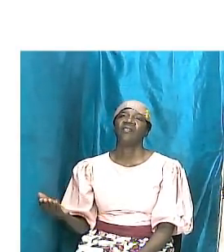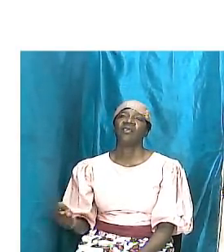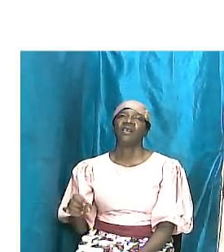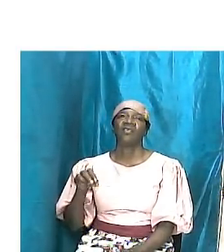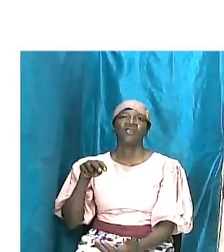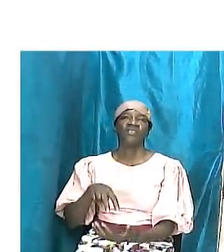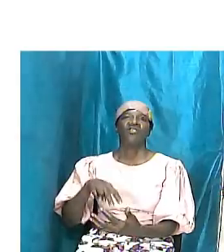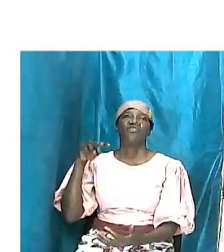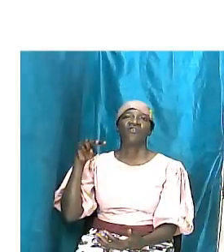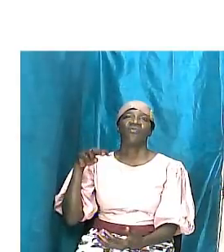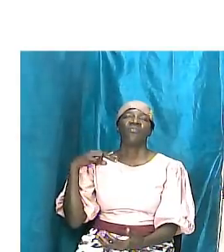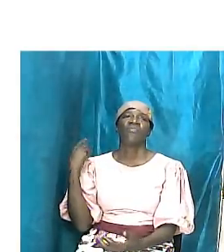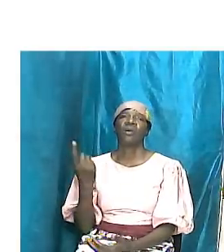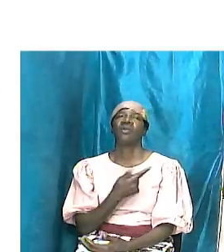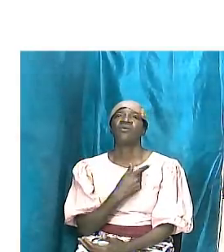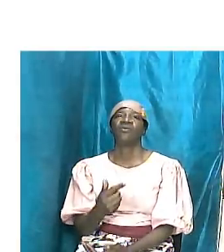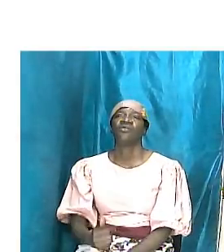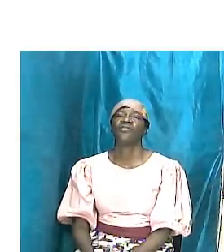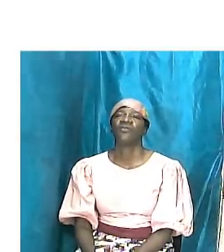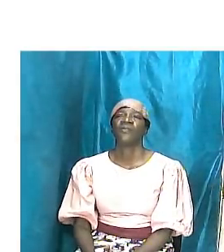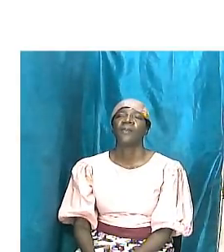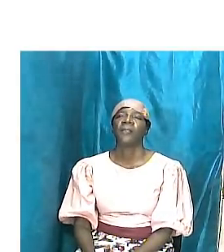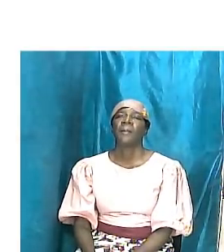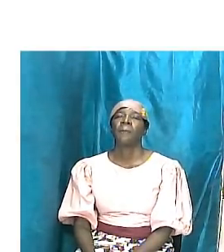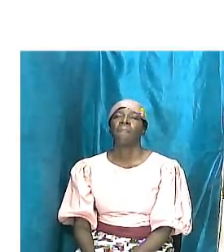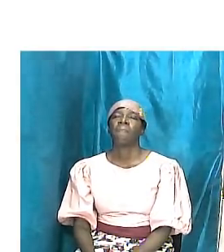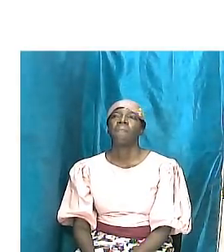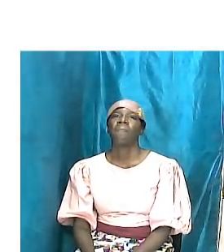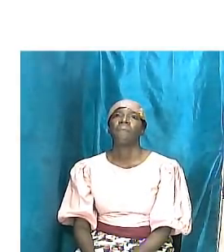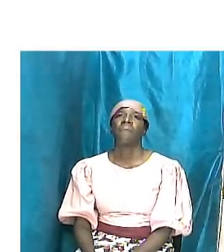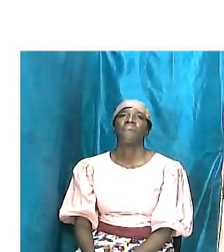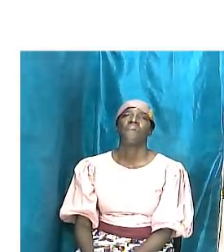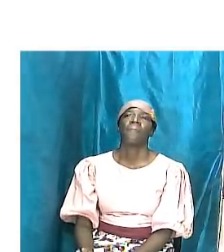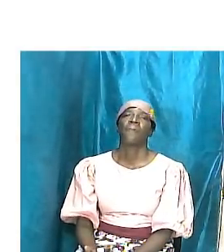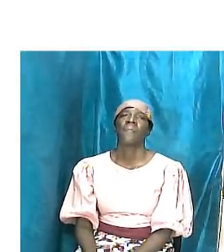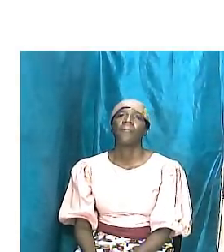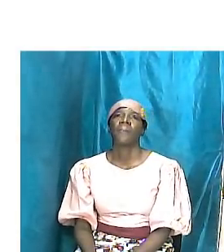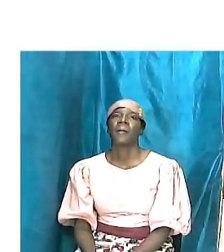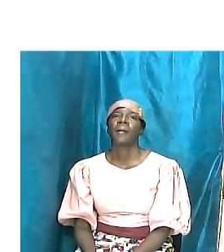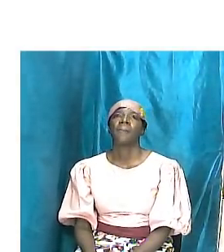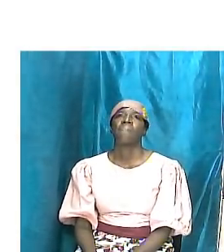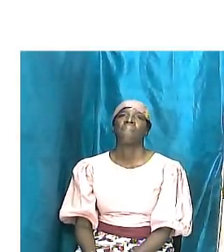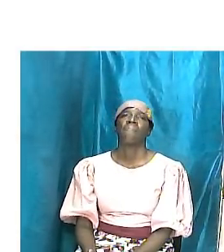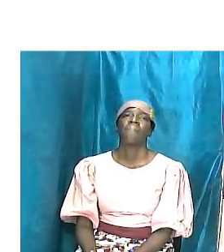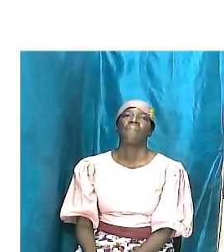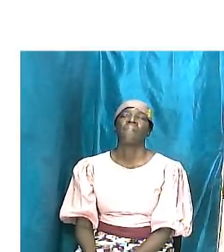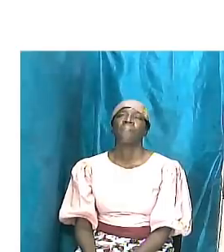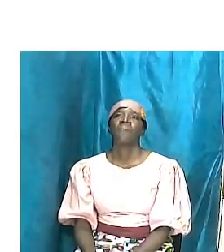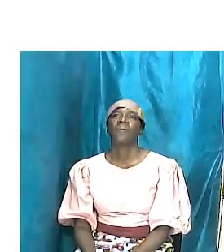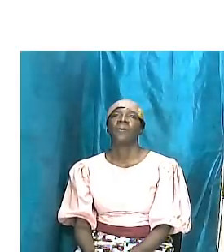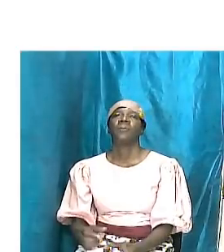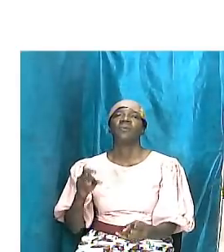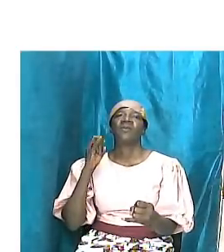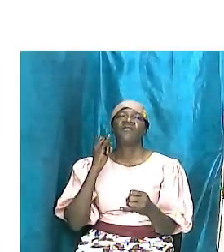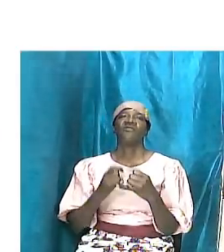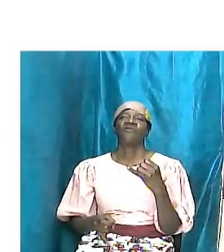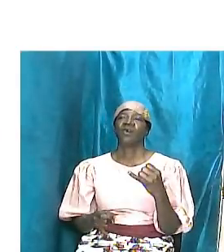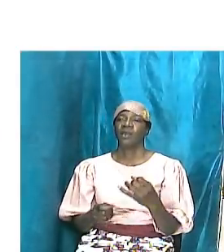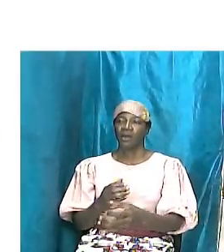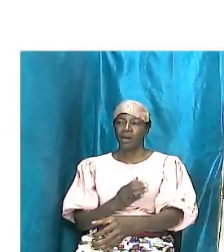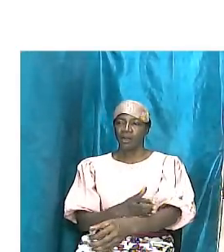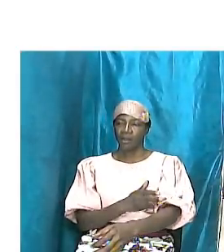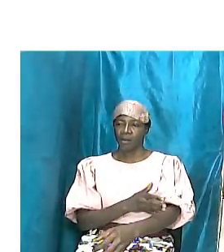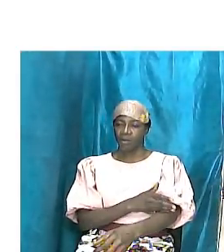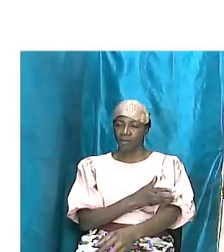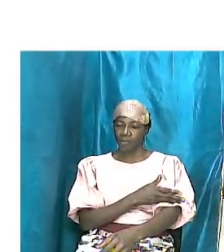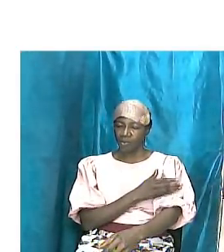Now, where that final process in terms of